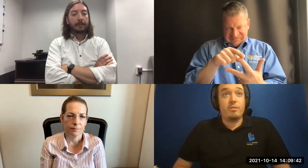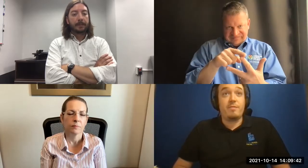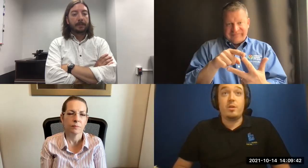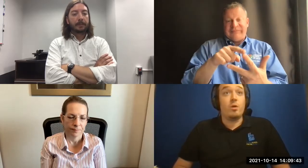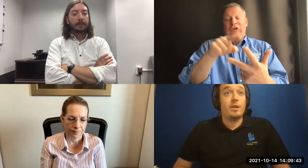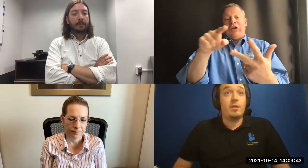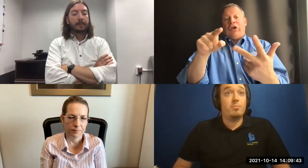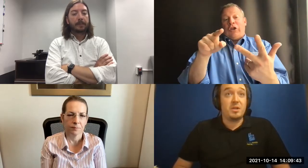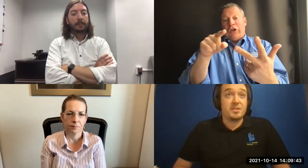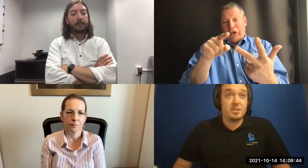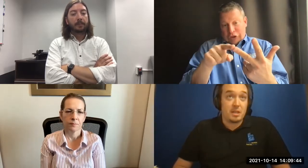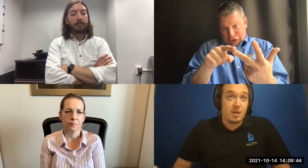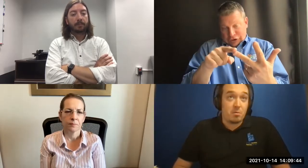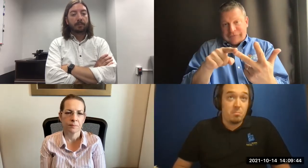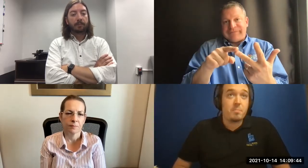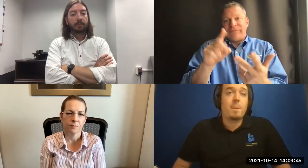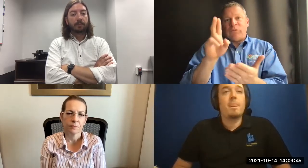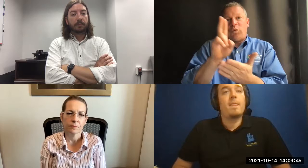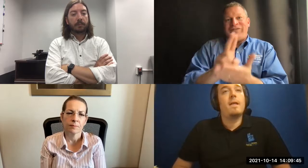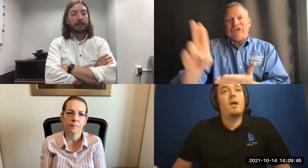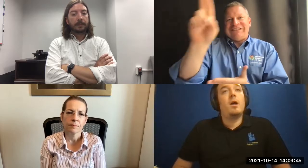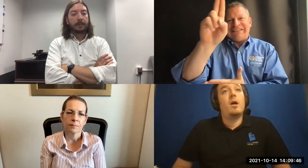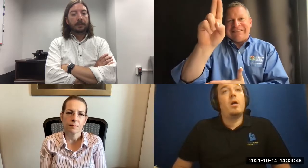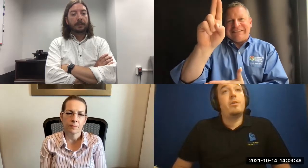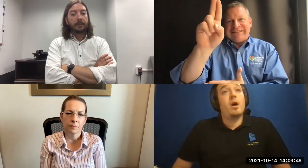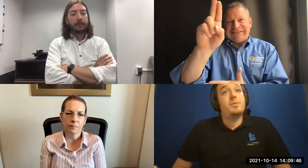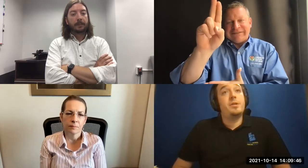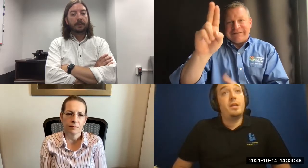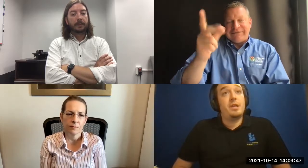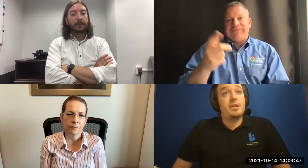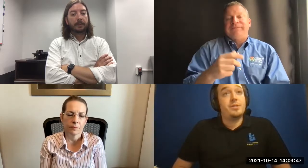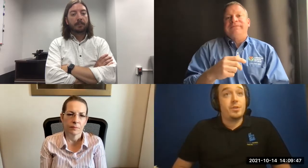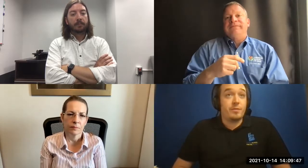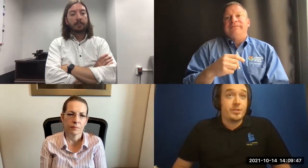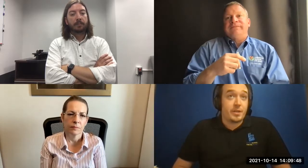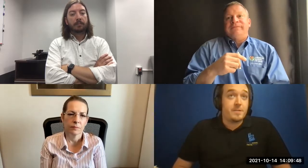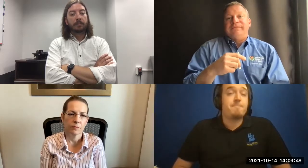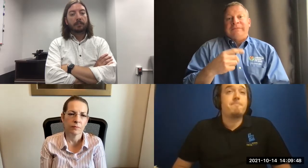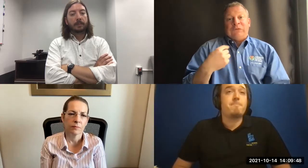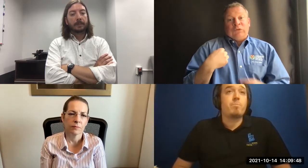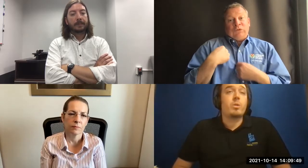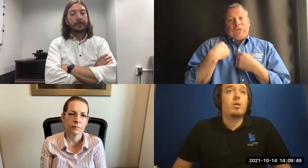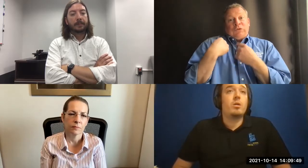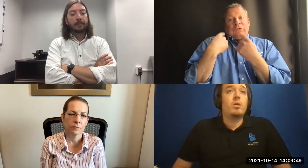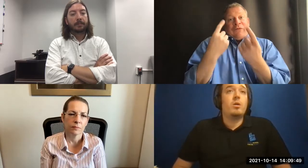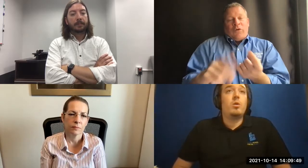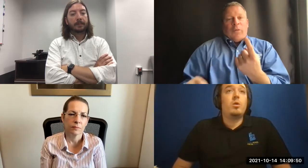into it enough. If you know of any, please let me know. A third option is universities.